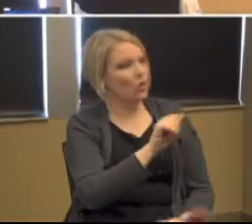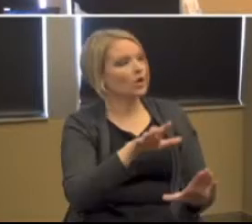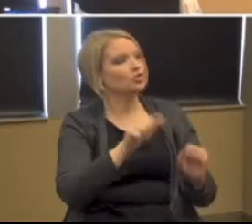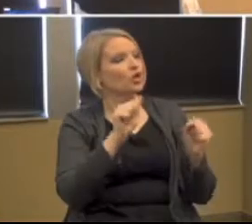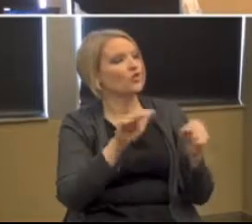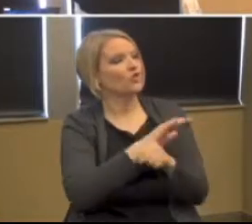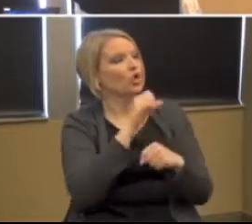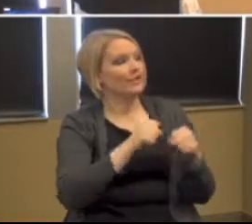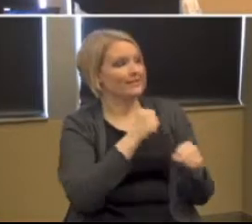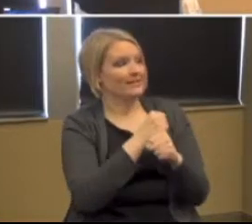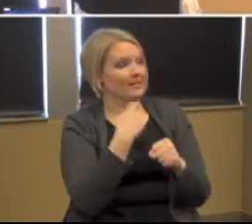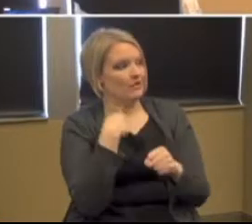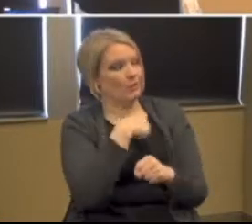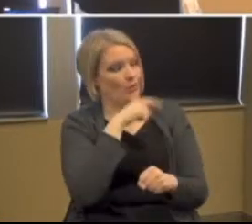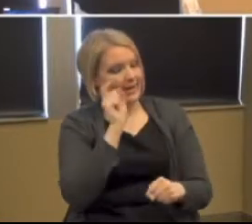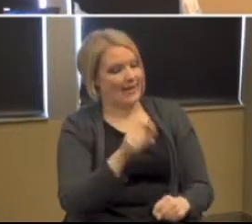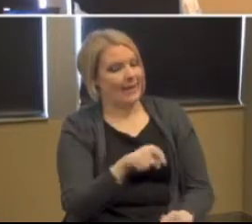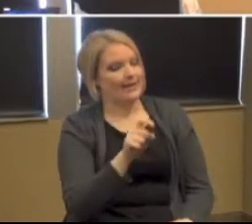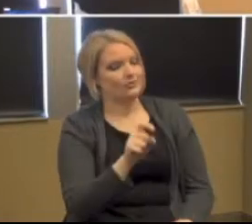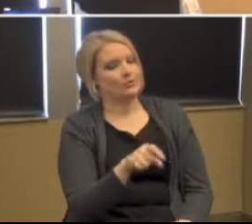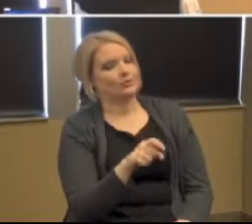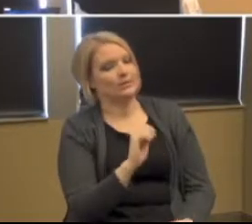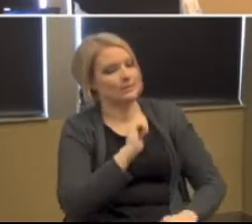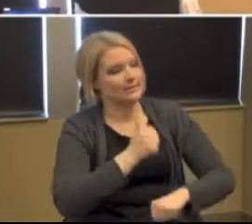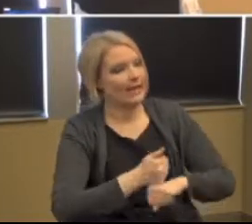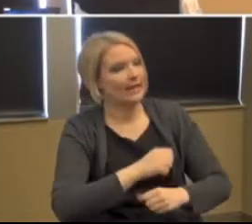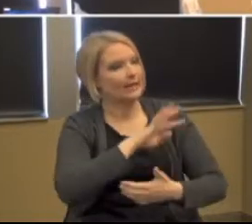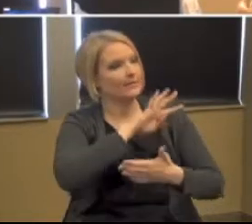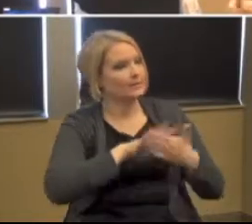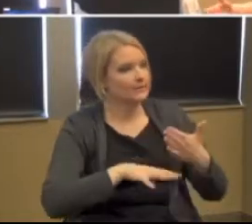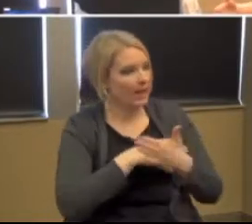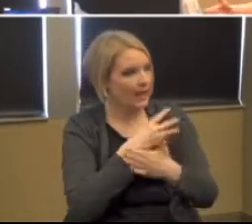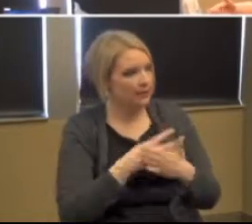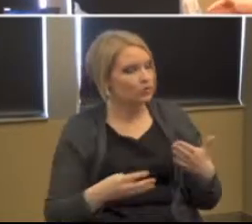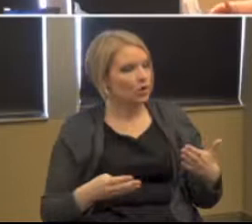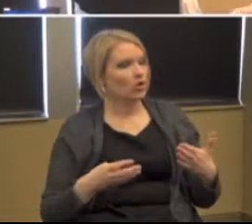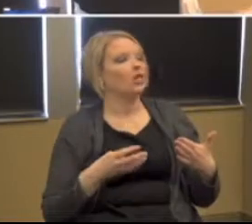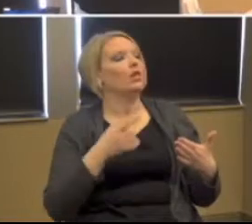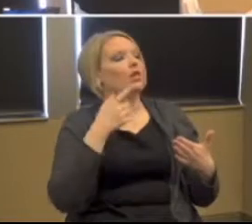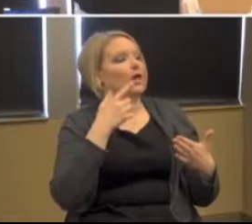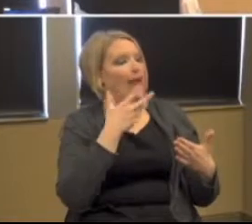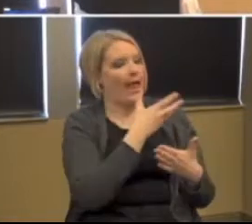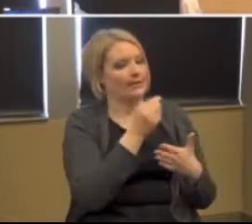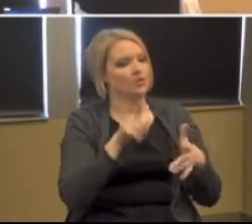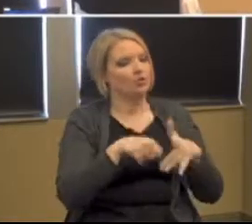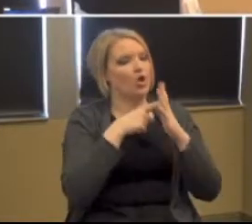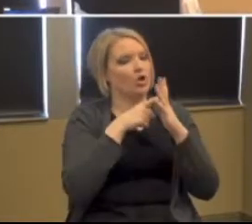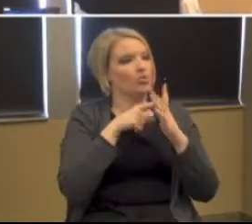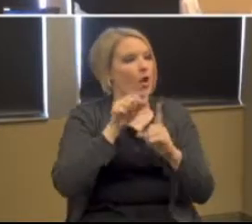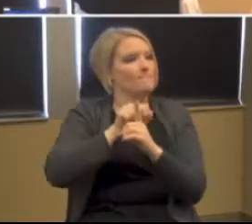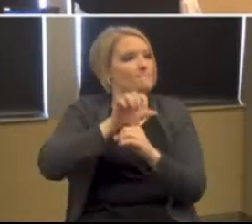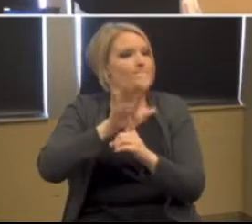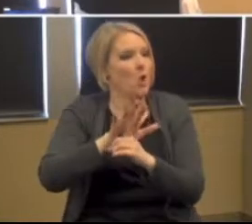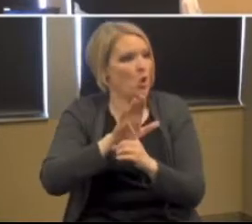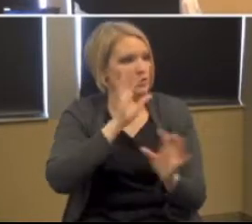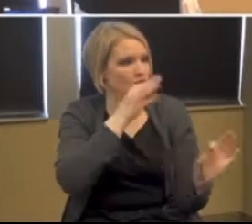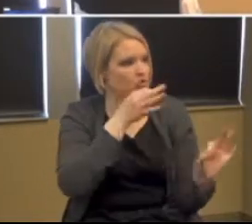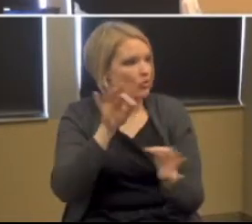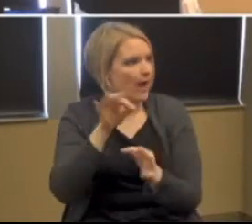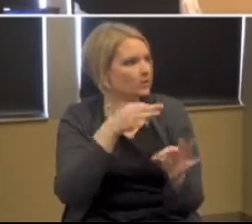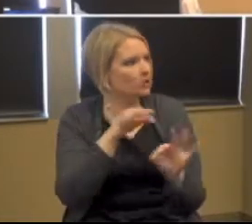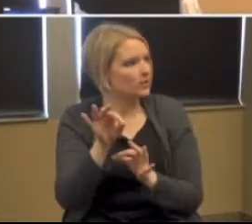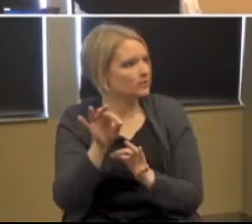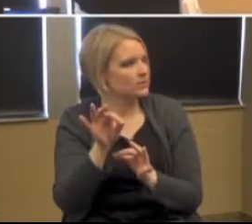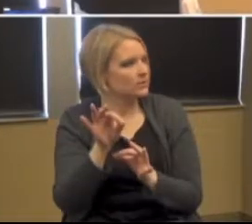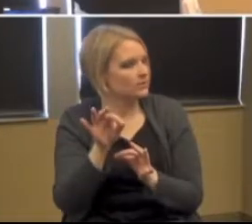year of us putting in a schedule of introducing distraction. And that started with opening the